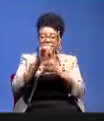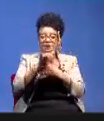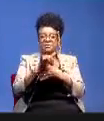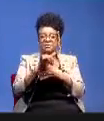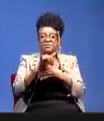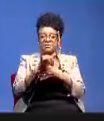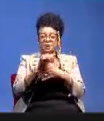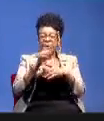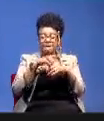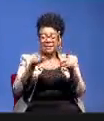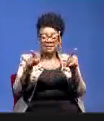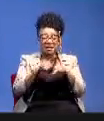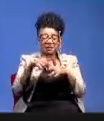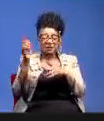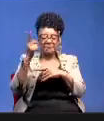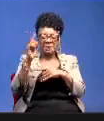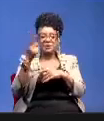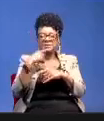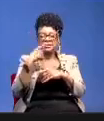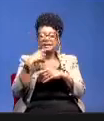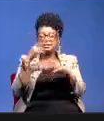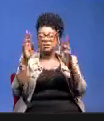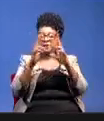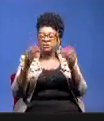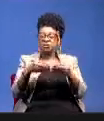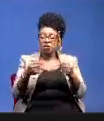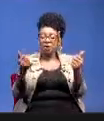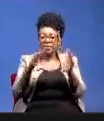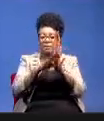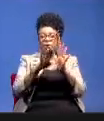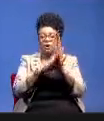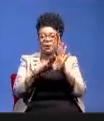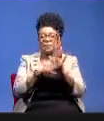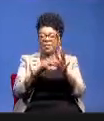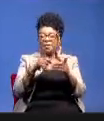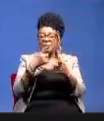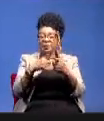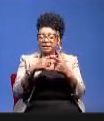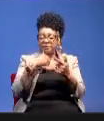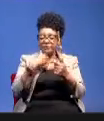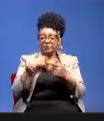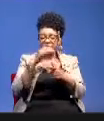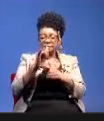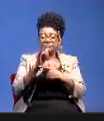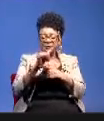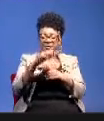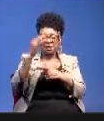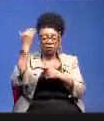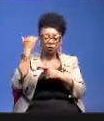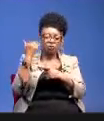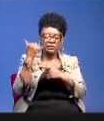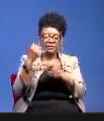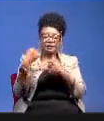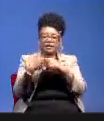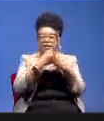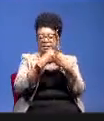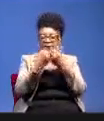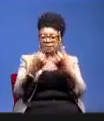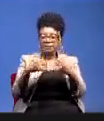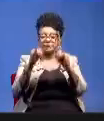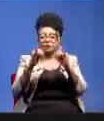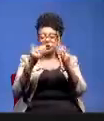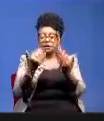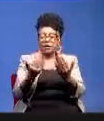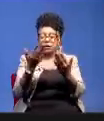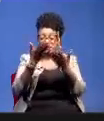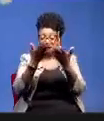possible. But even as the ministry says it is ready to roll out the program, the danger of an impending court case challenging implementation hangs on